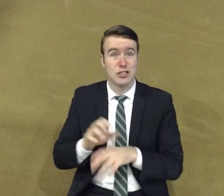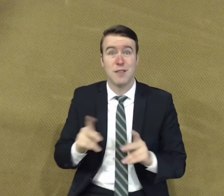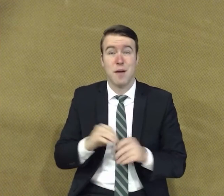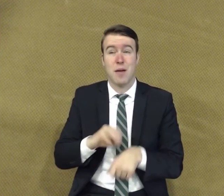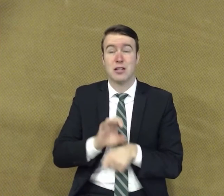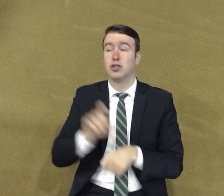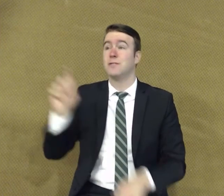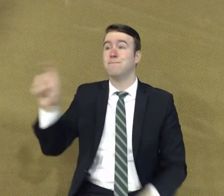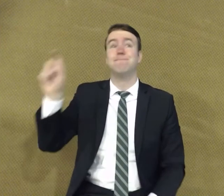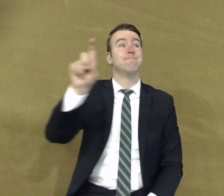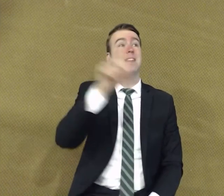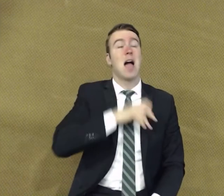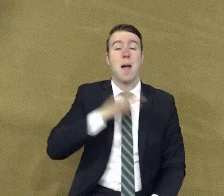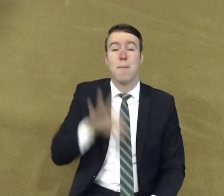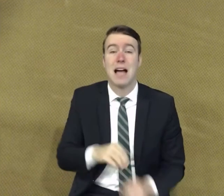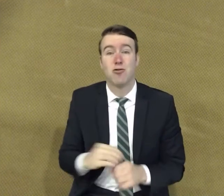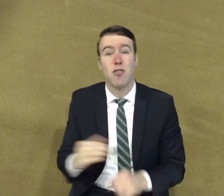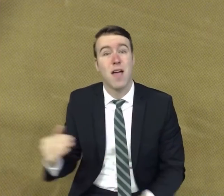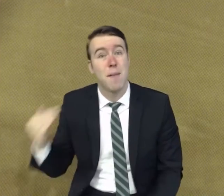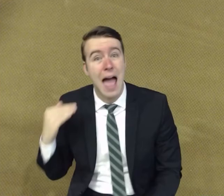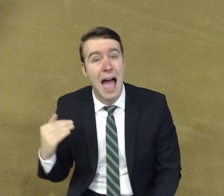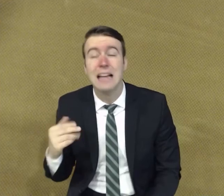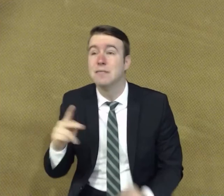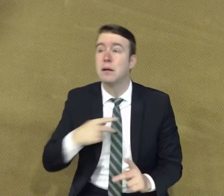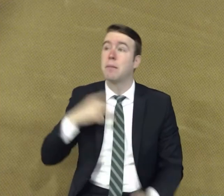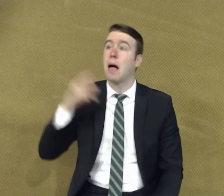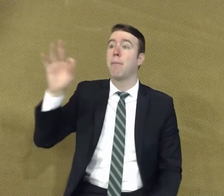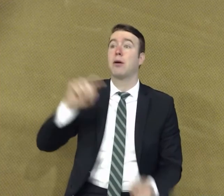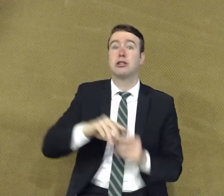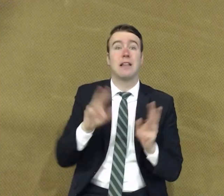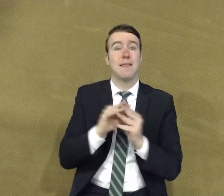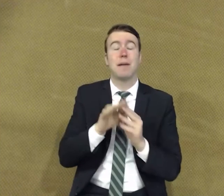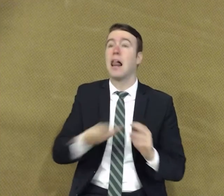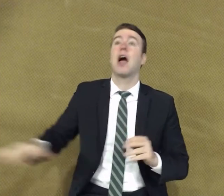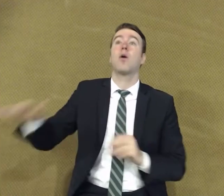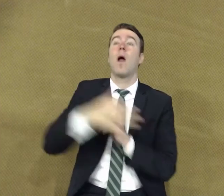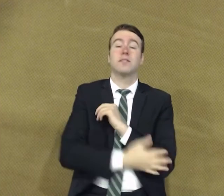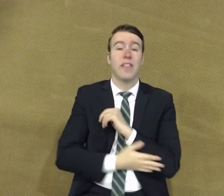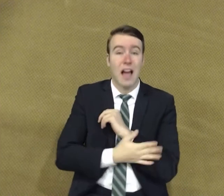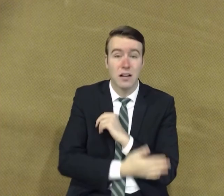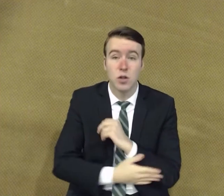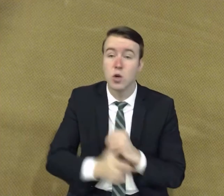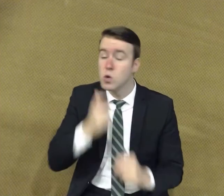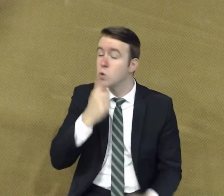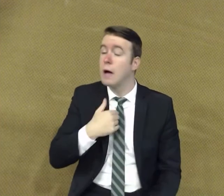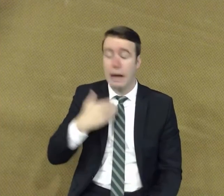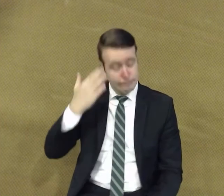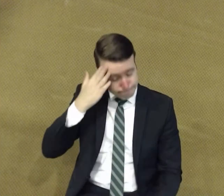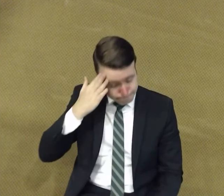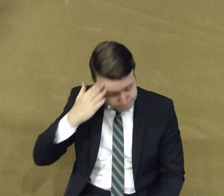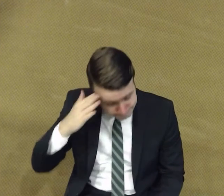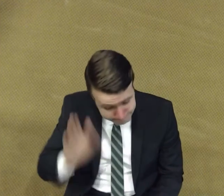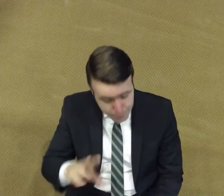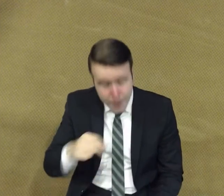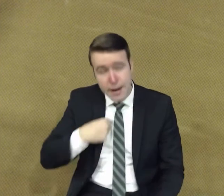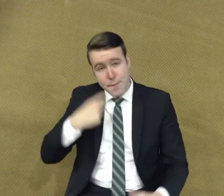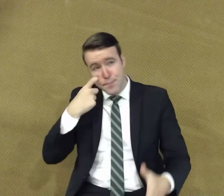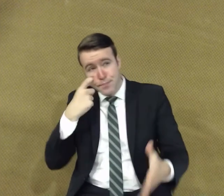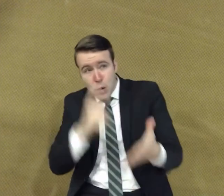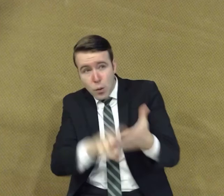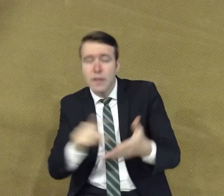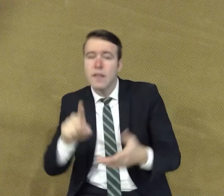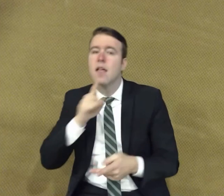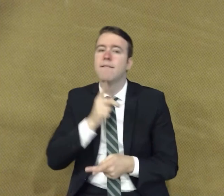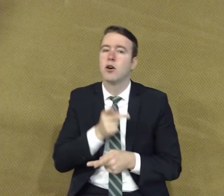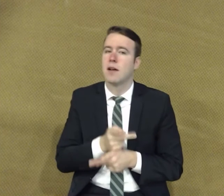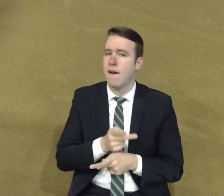in churches I pastored in the past, people I preached to in meetings across the country, who I know, and I notice that they are